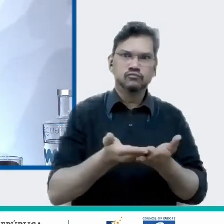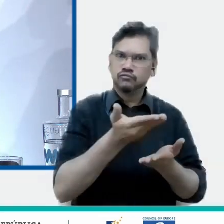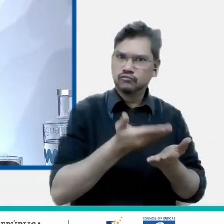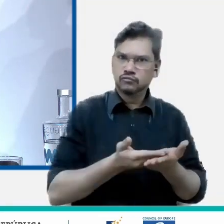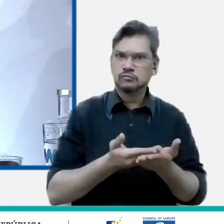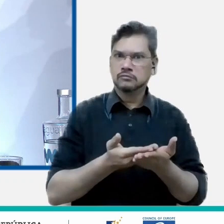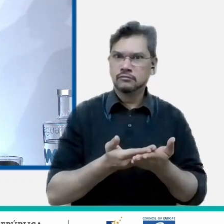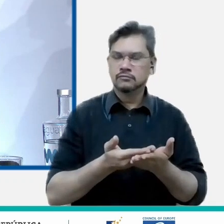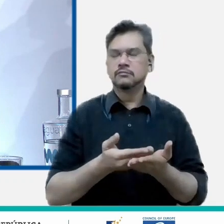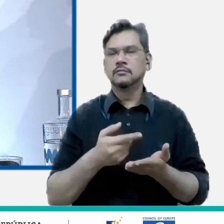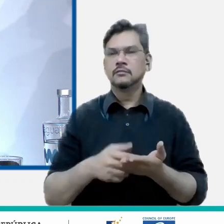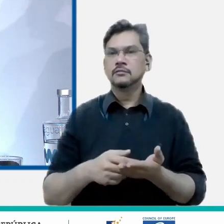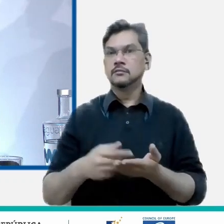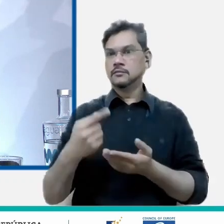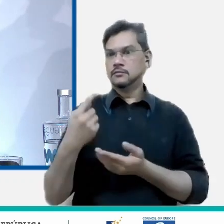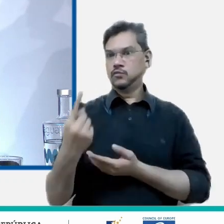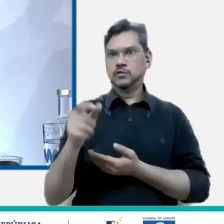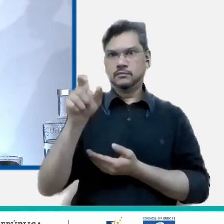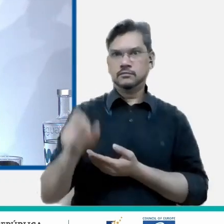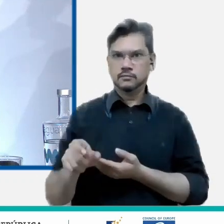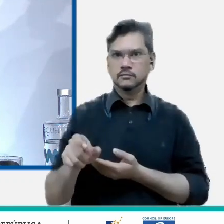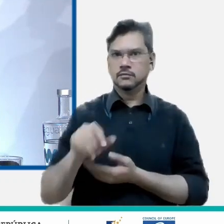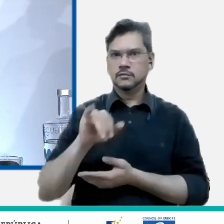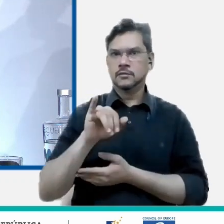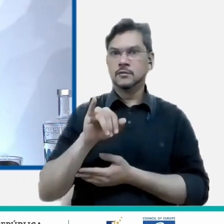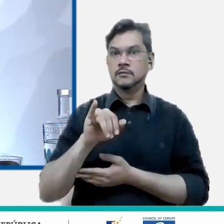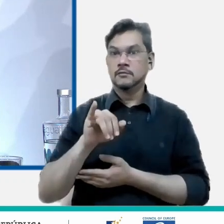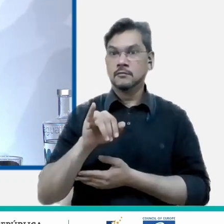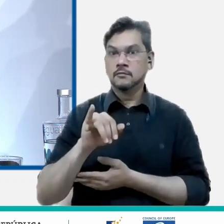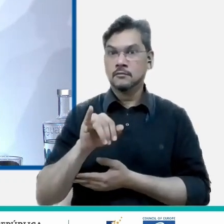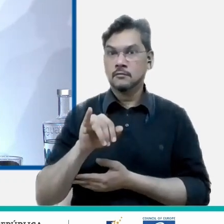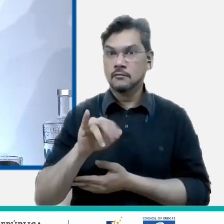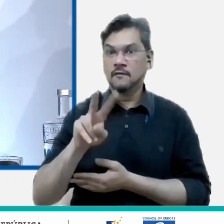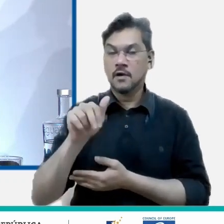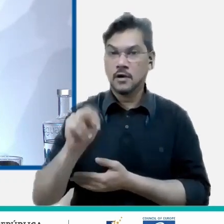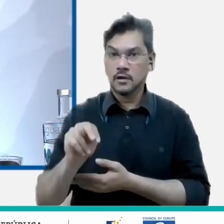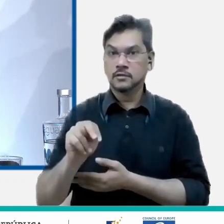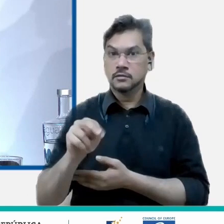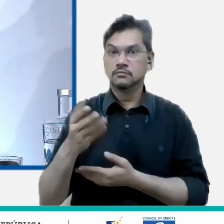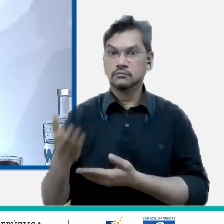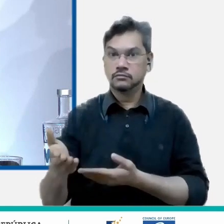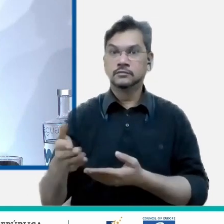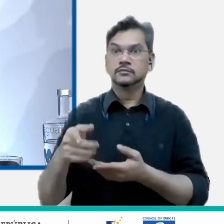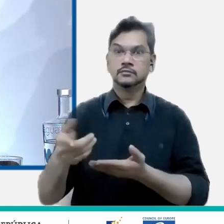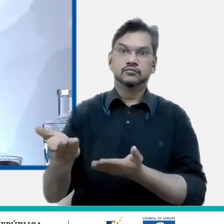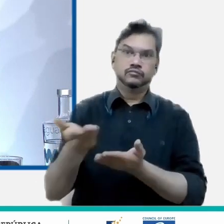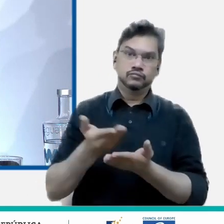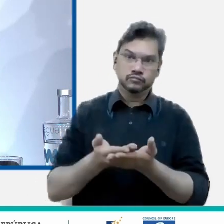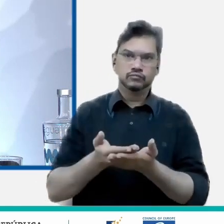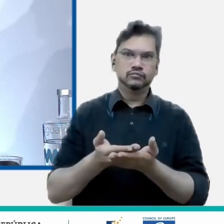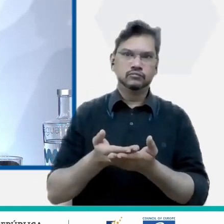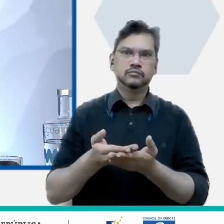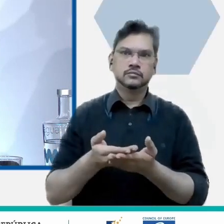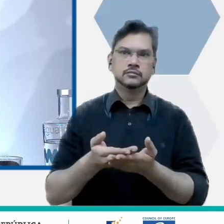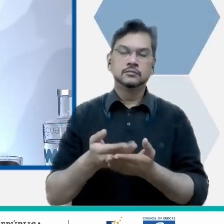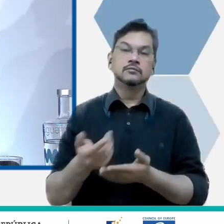of Secretariat of Disaster Preparedness and Prevention Initiative for Southeastern Europe. We'll also have an intervention from Mr.